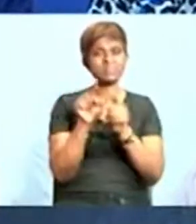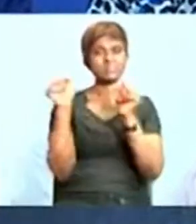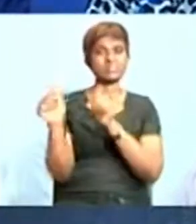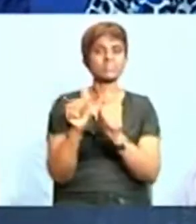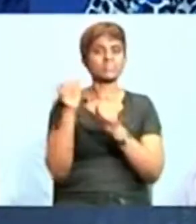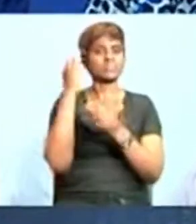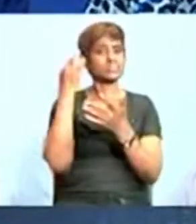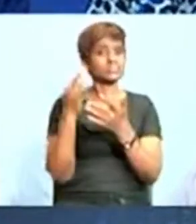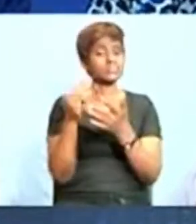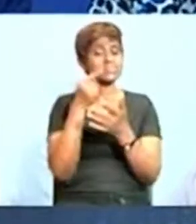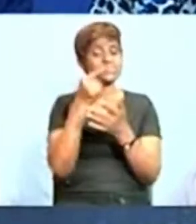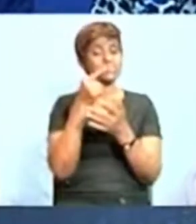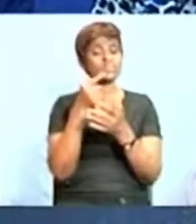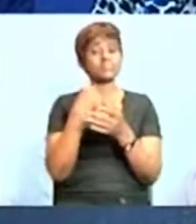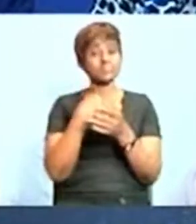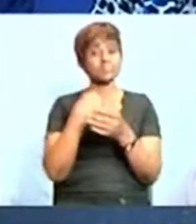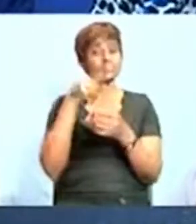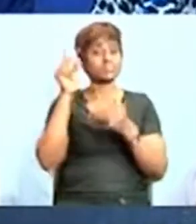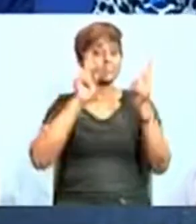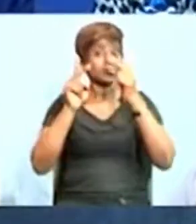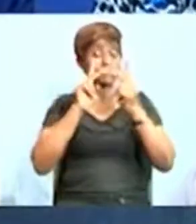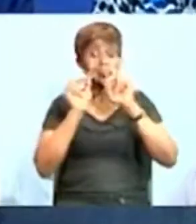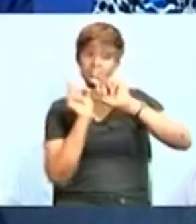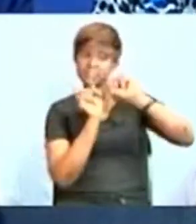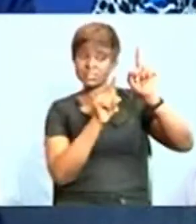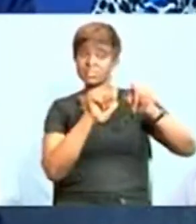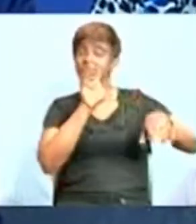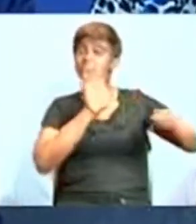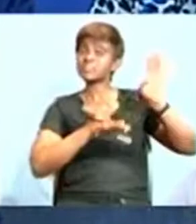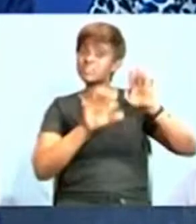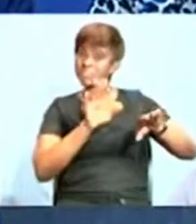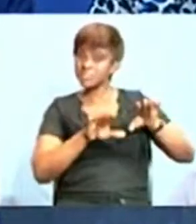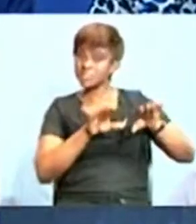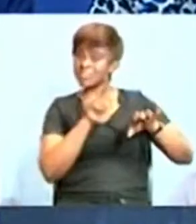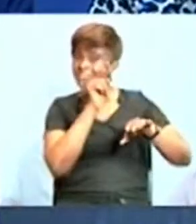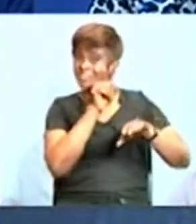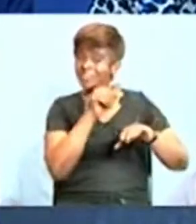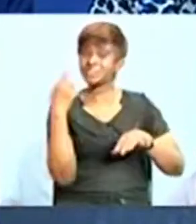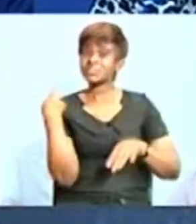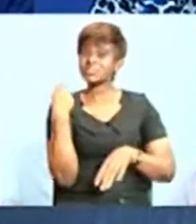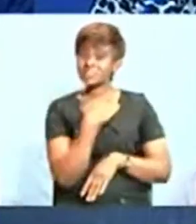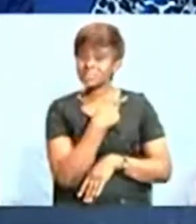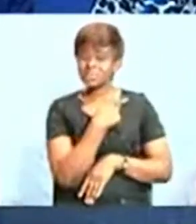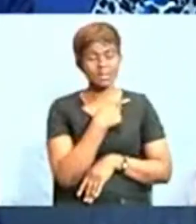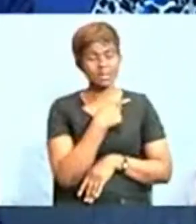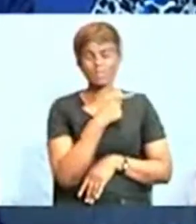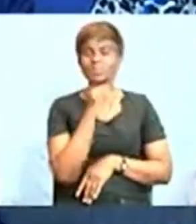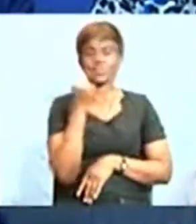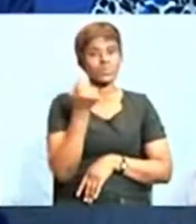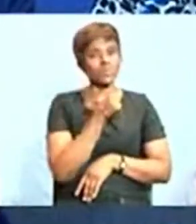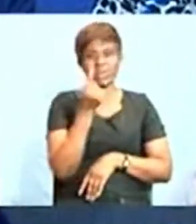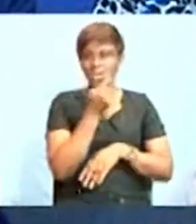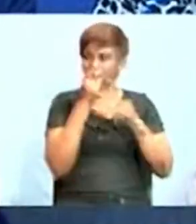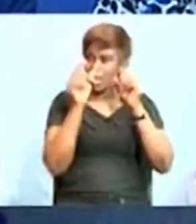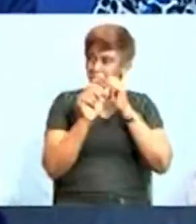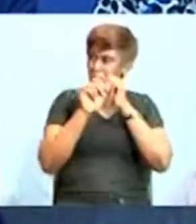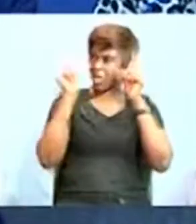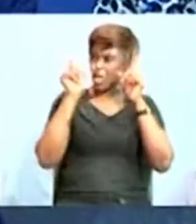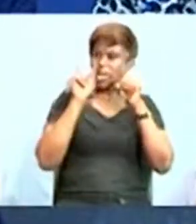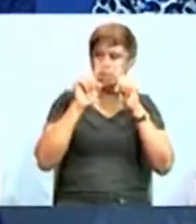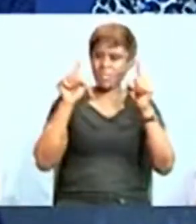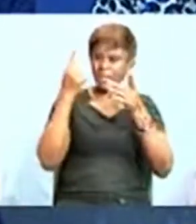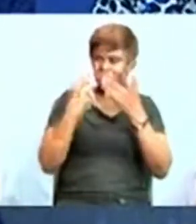stated. And my recent visit to Angolan Parliament was not only a wake-up call but also